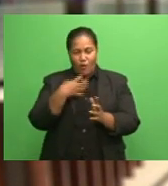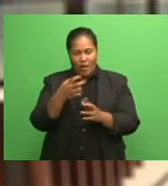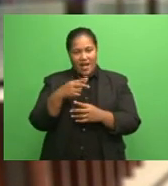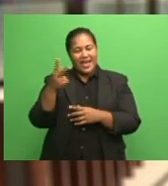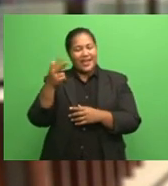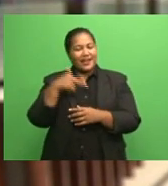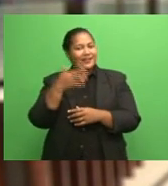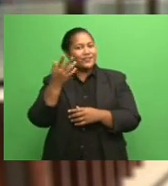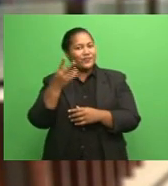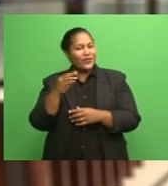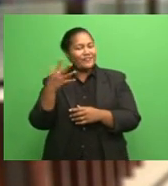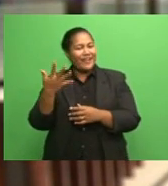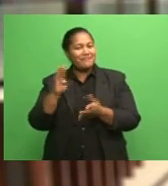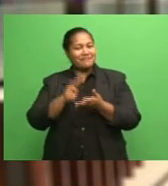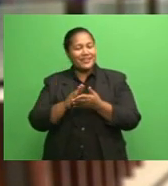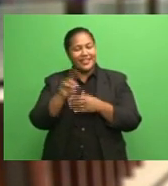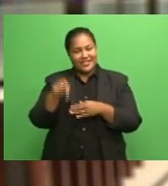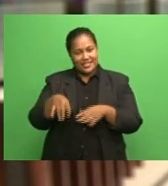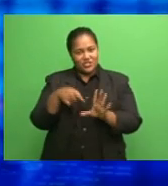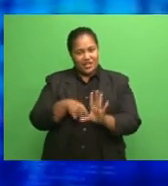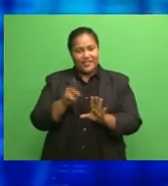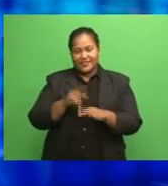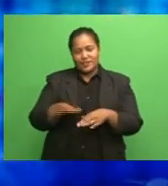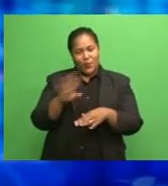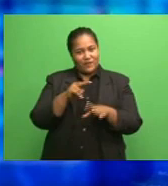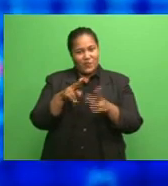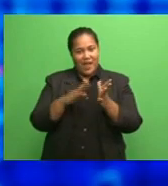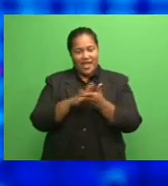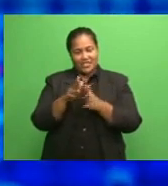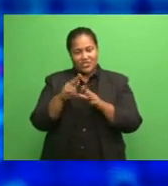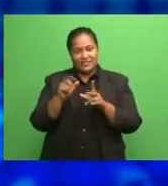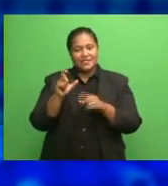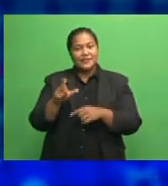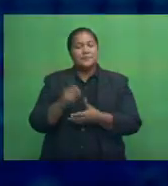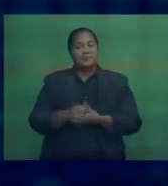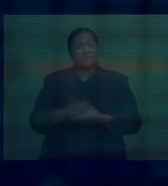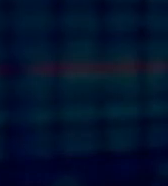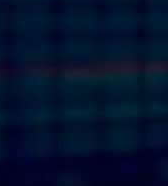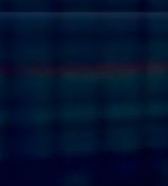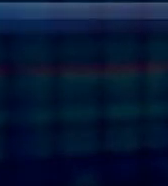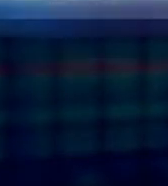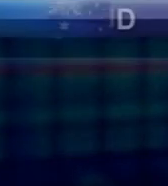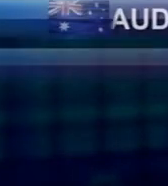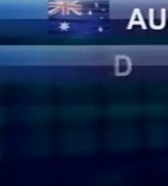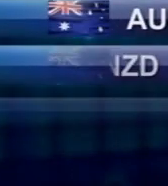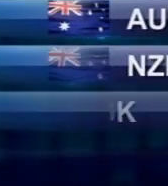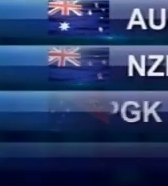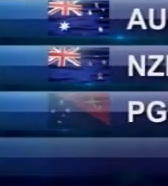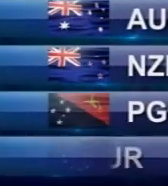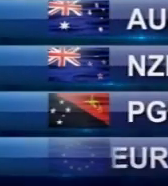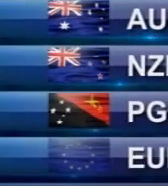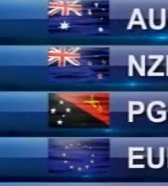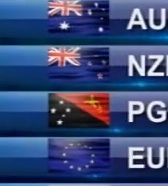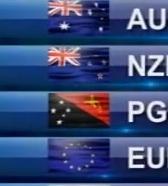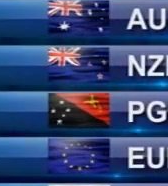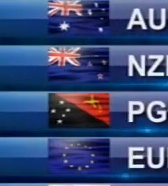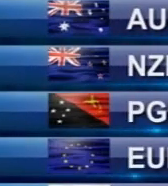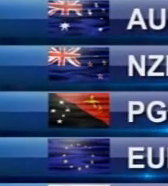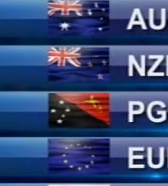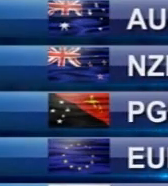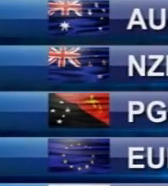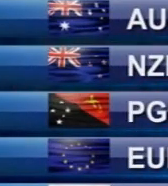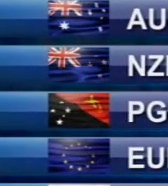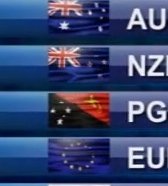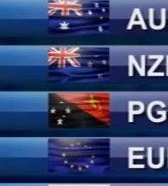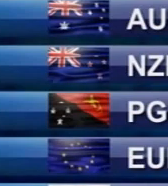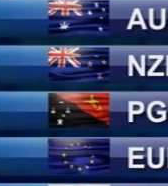And that's all from HFC Bank for now. Benaka. Turning now to today's local exchange rates as set this morning. Overall, the